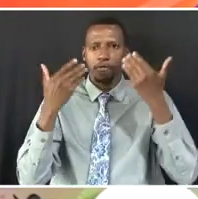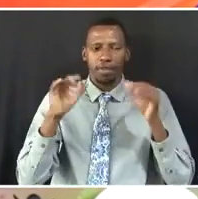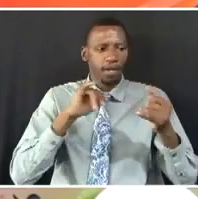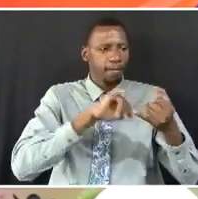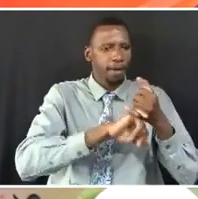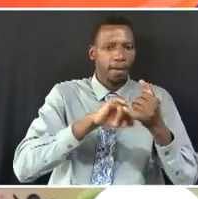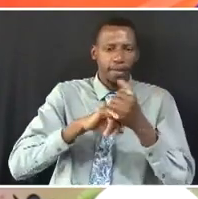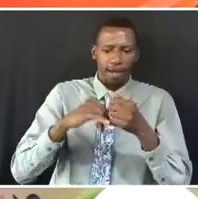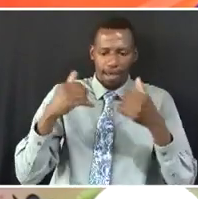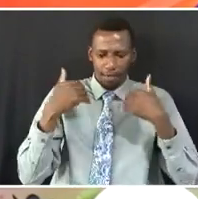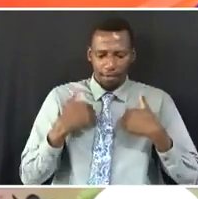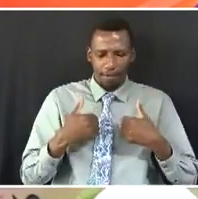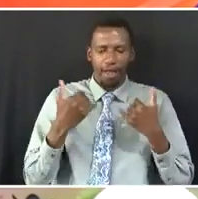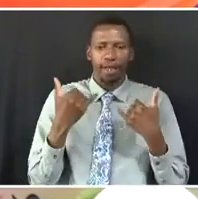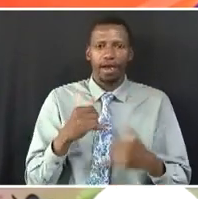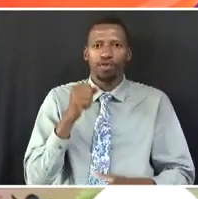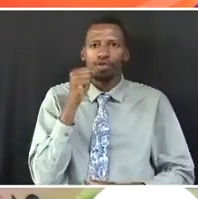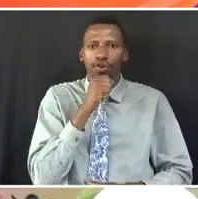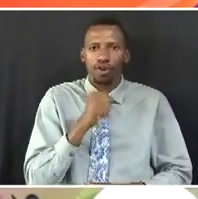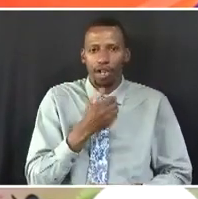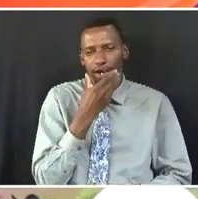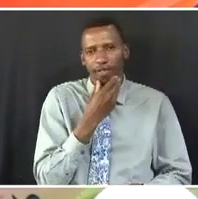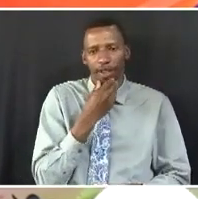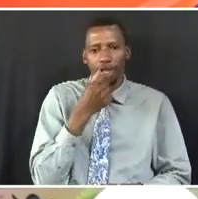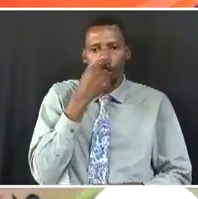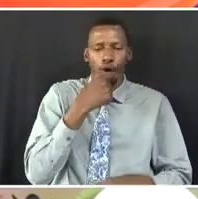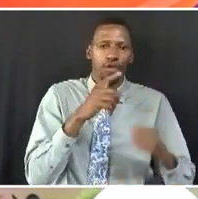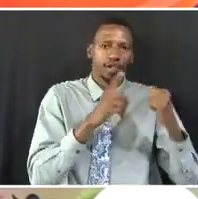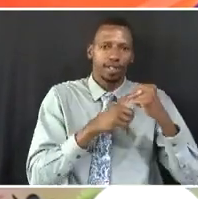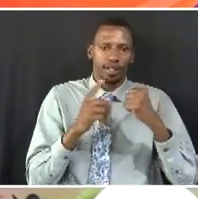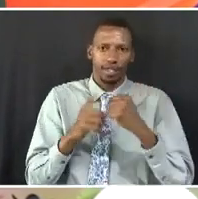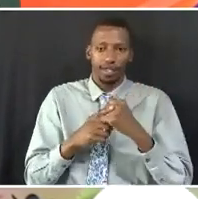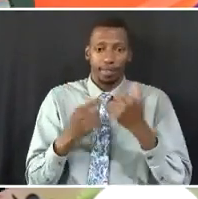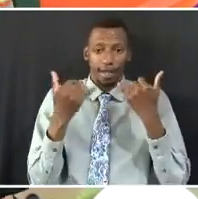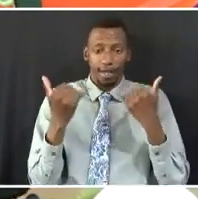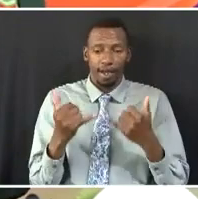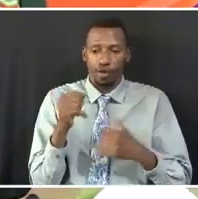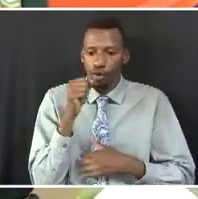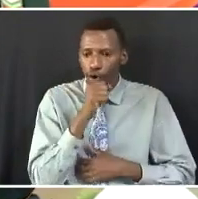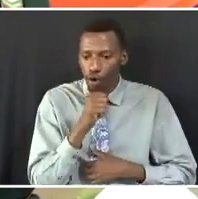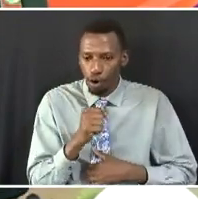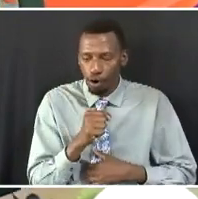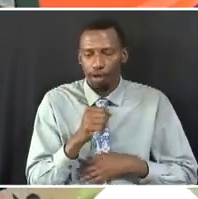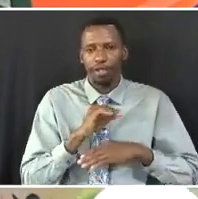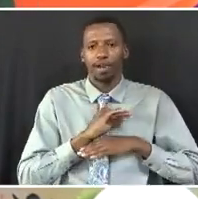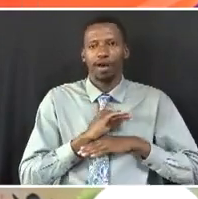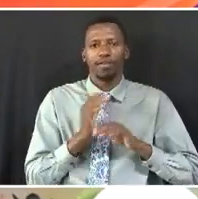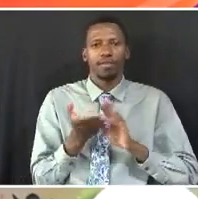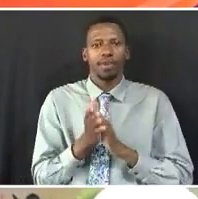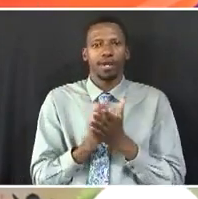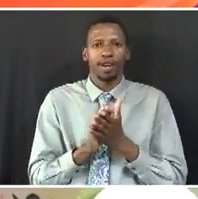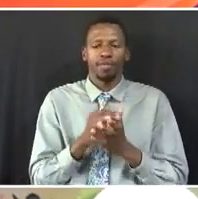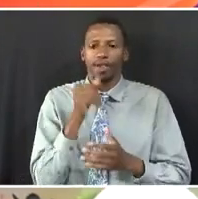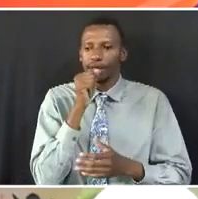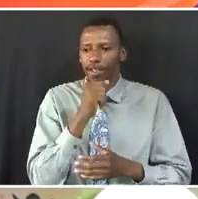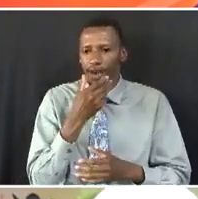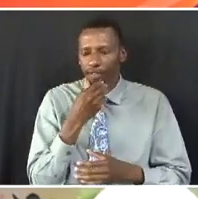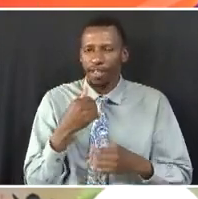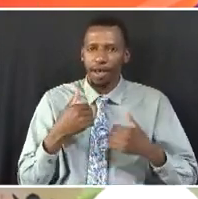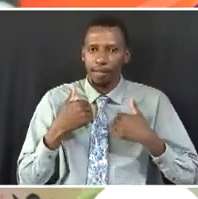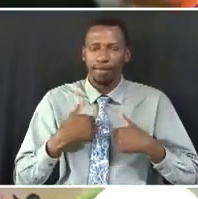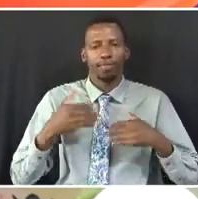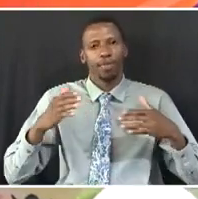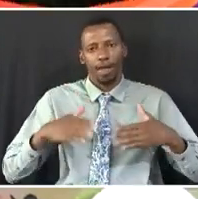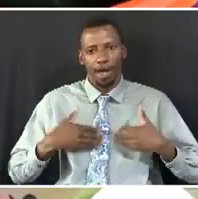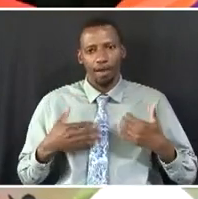a grandfather. At 66 right now, I'm old enough to be a grandfather, and I'm very happy. My